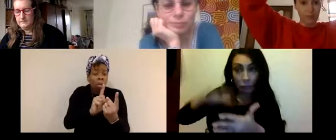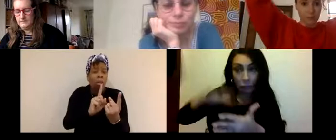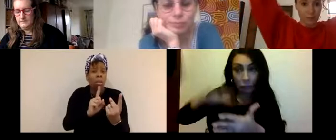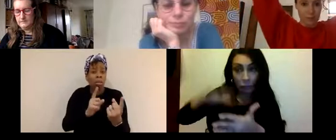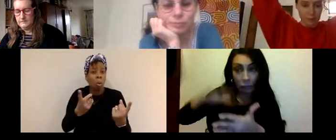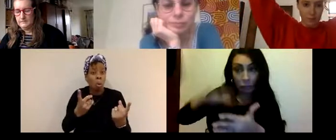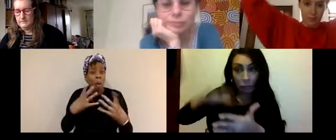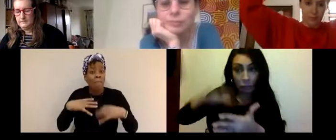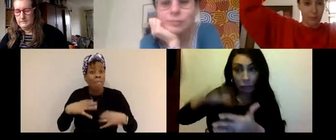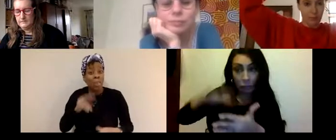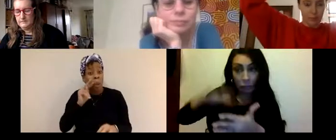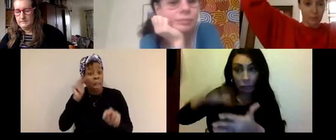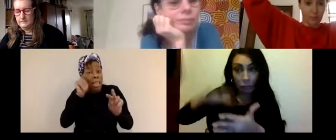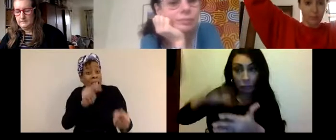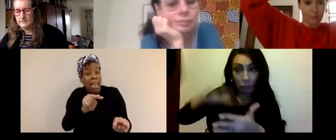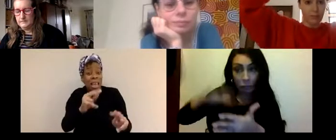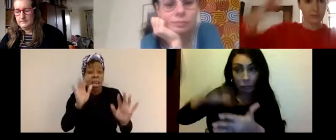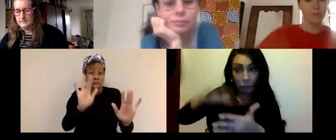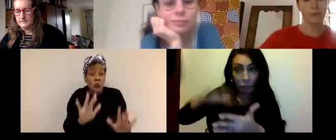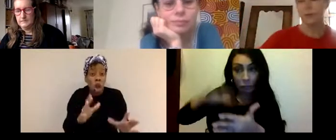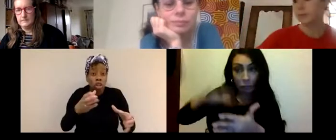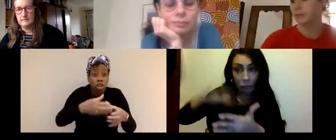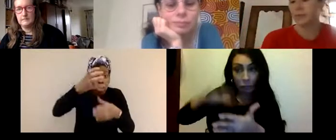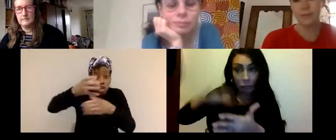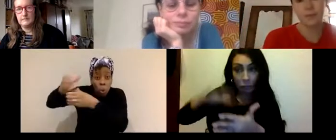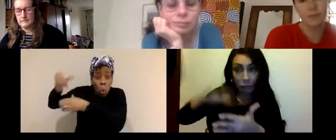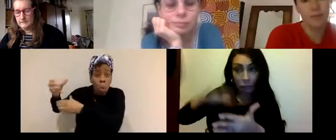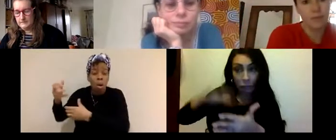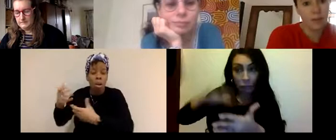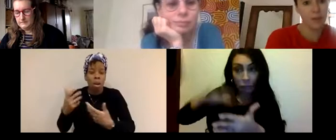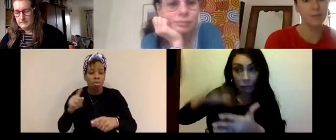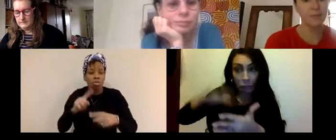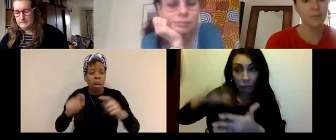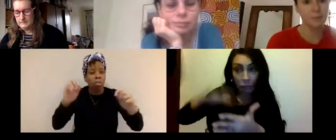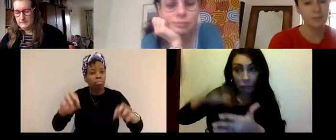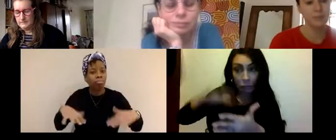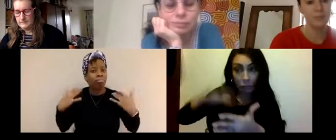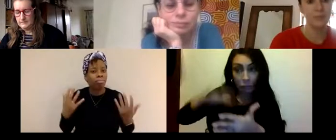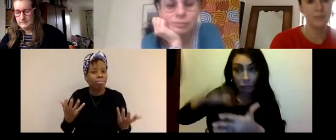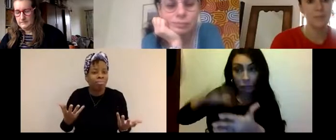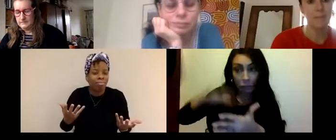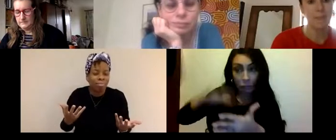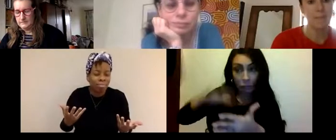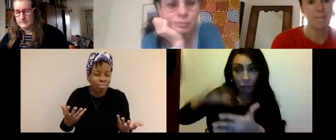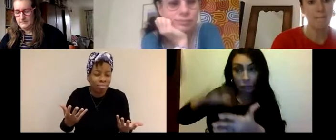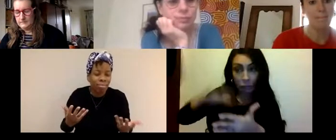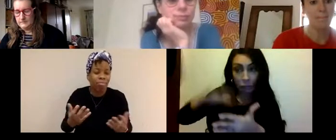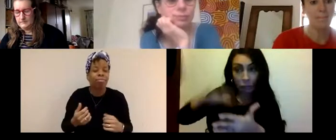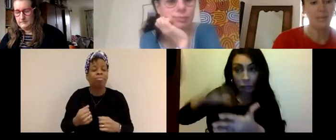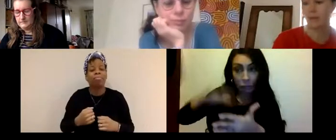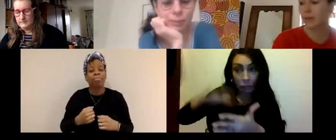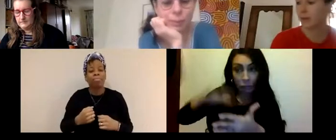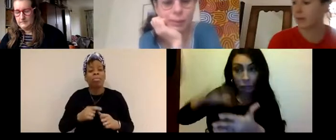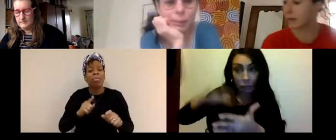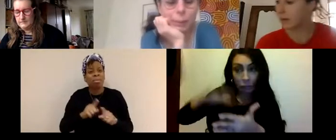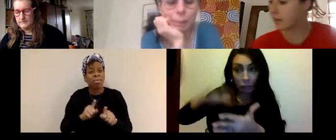to have the resonance of how an object from a collection would feel to you. And equally, to be in